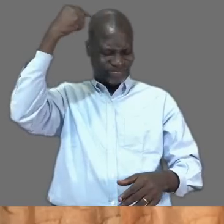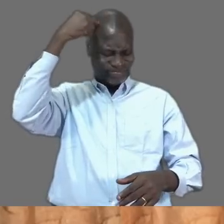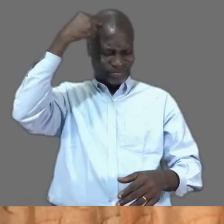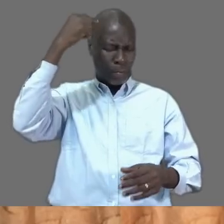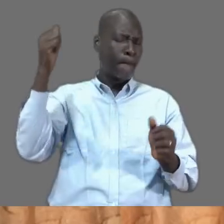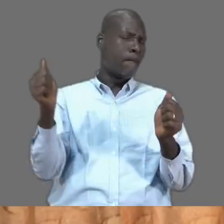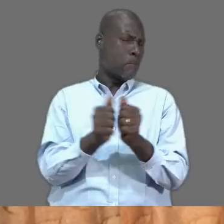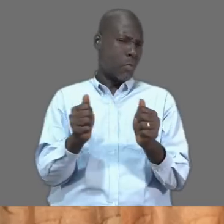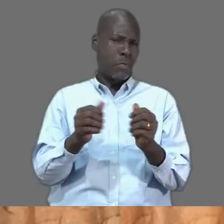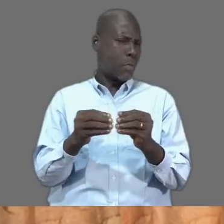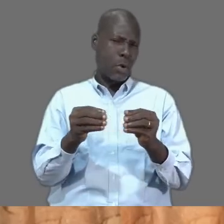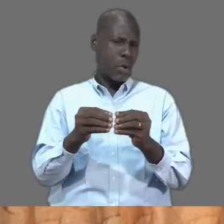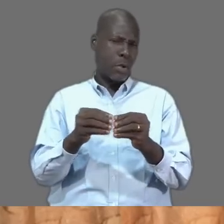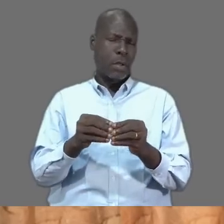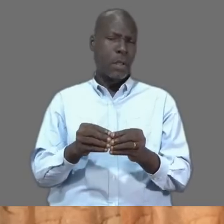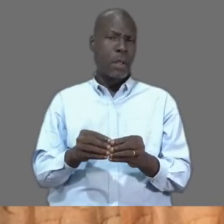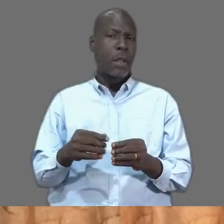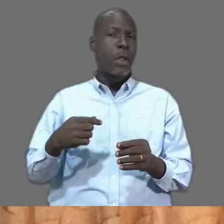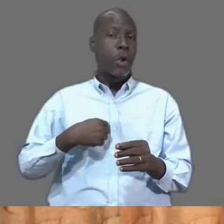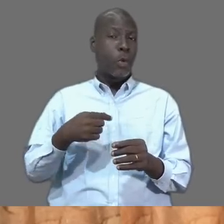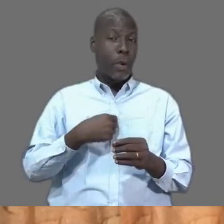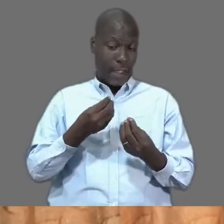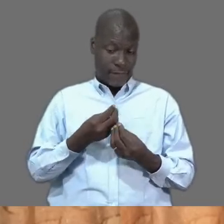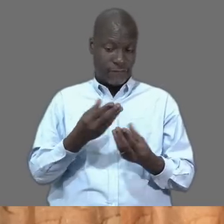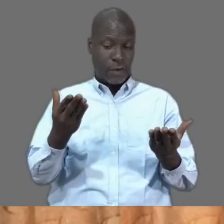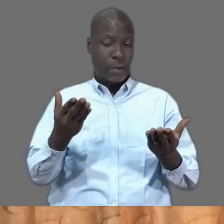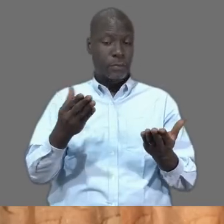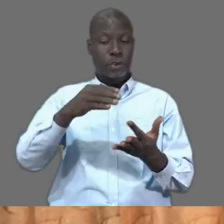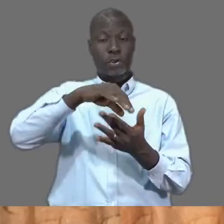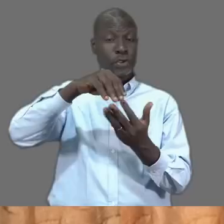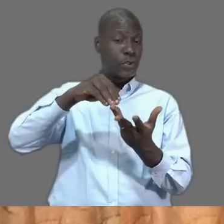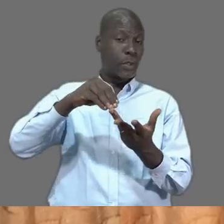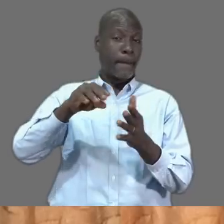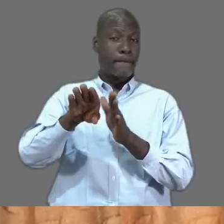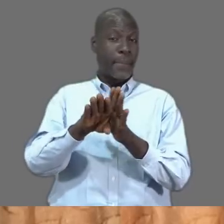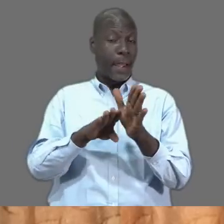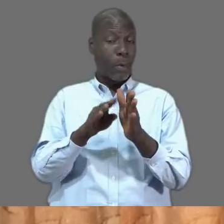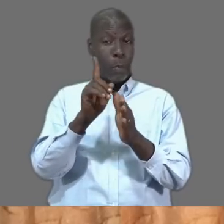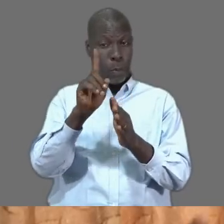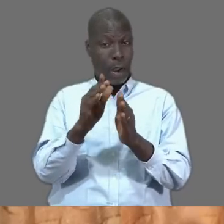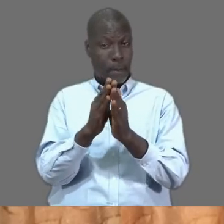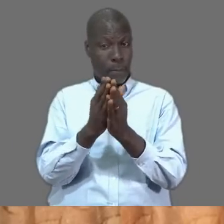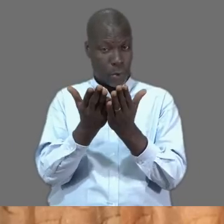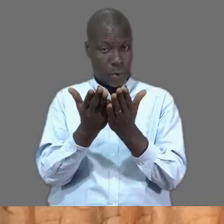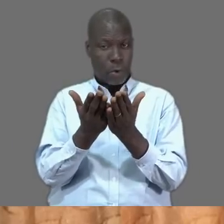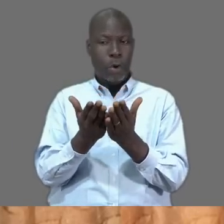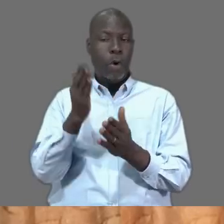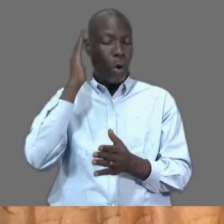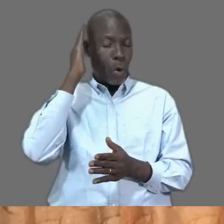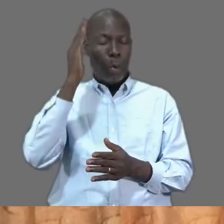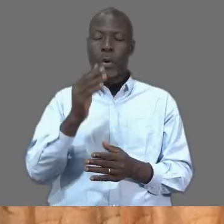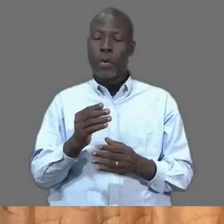na yaka kire ne se onyi bible book baako a obeka obe recite akire ye ne yaba no